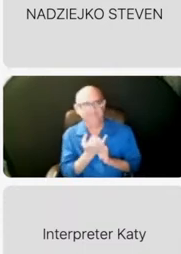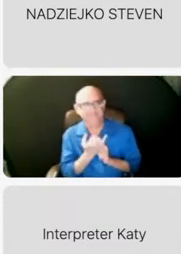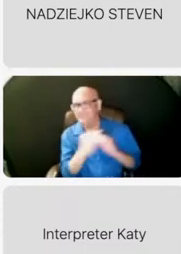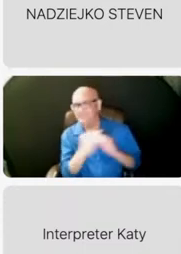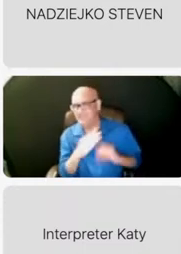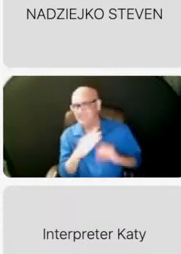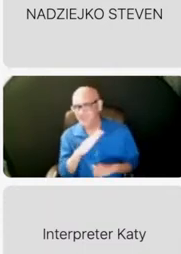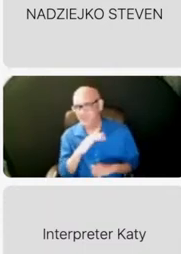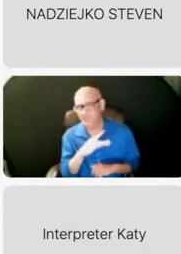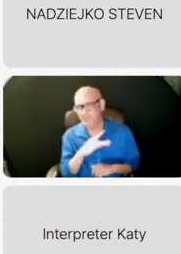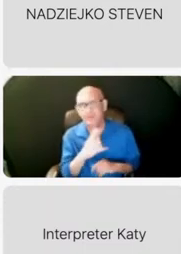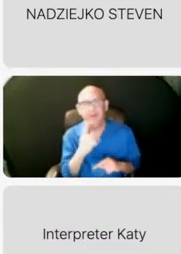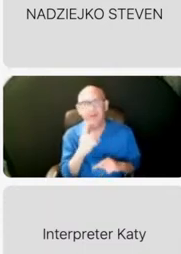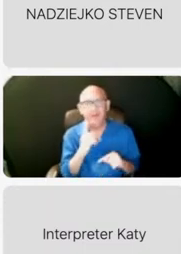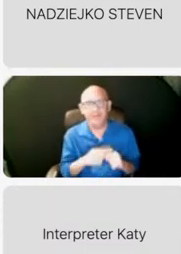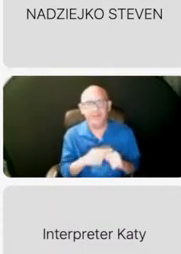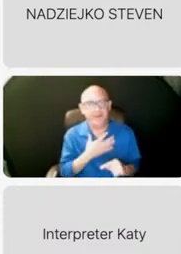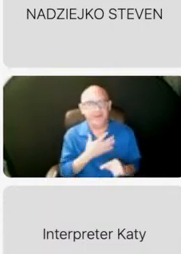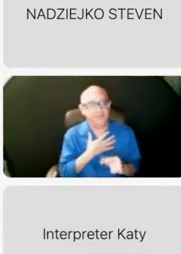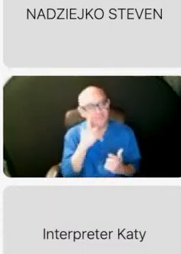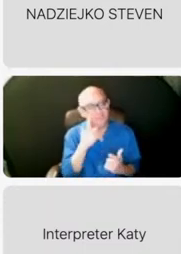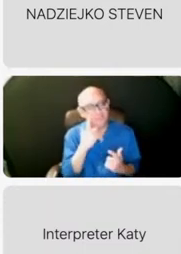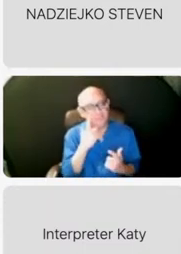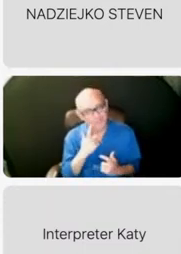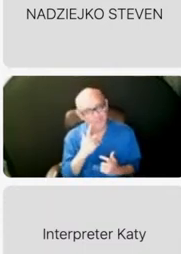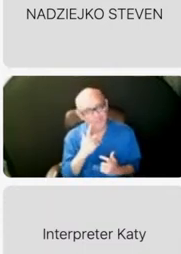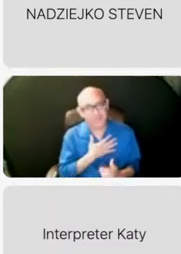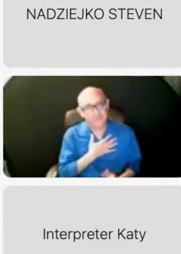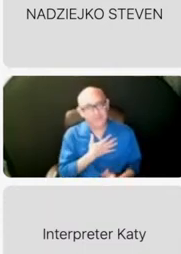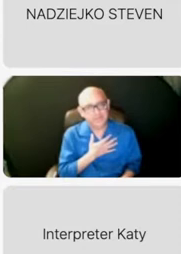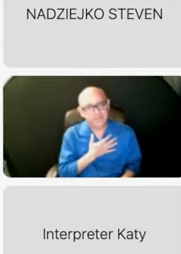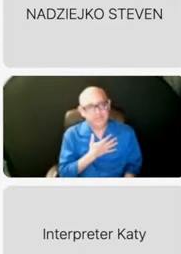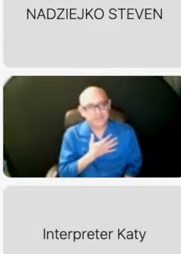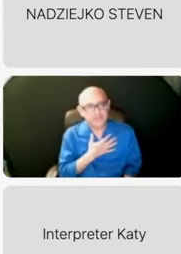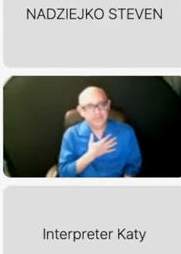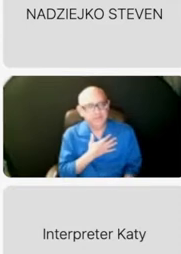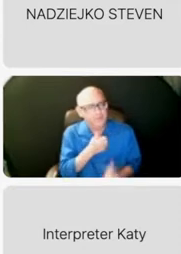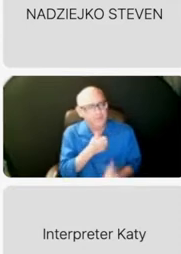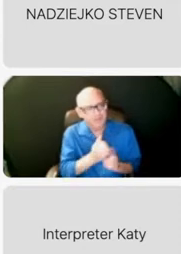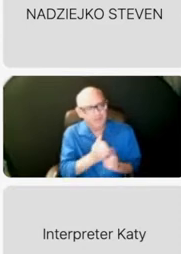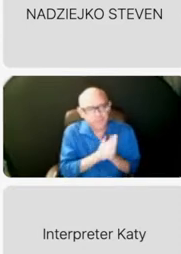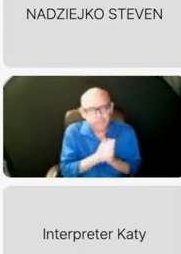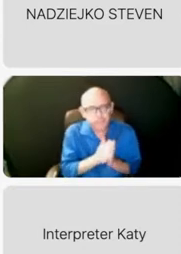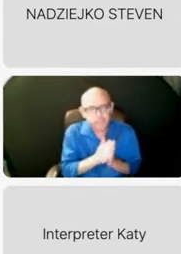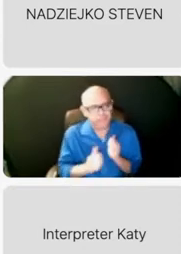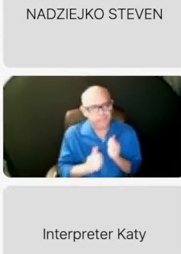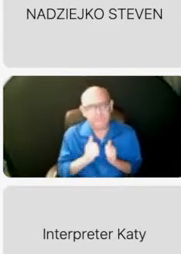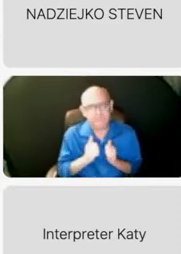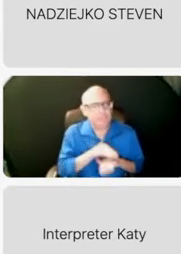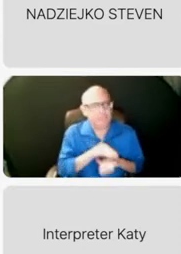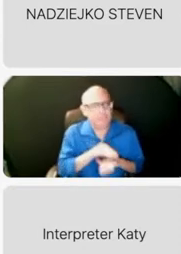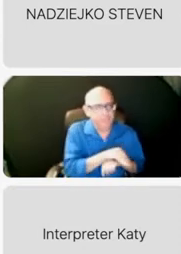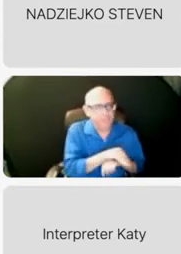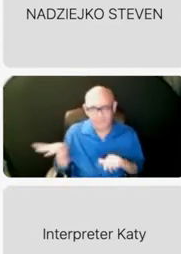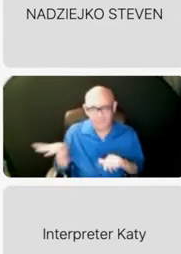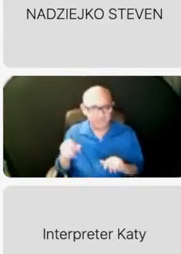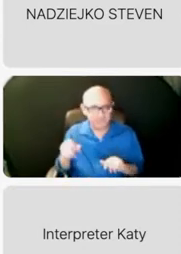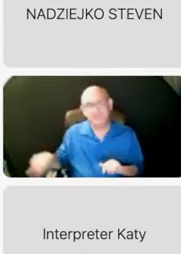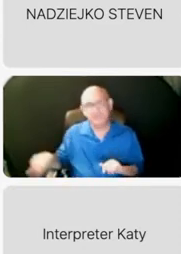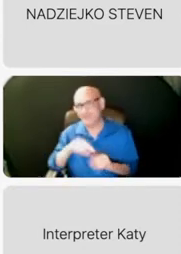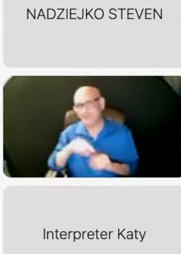makes me cry that passion is contagious and i see it in you and i see it in your